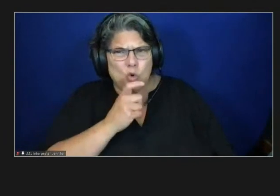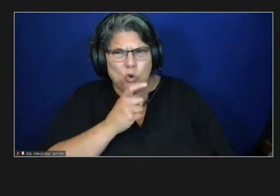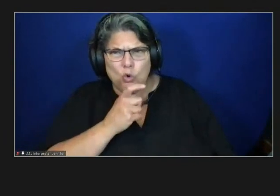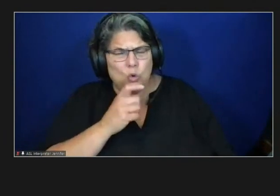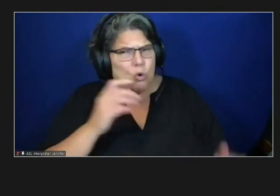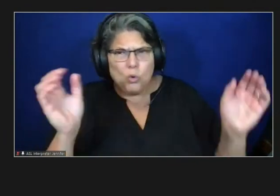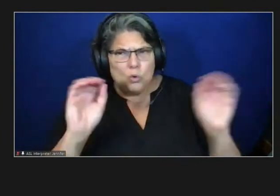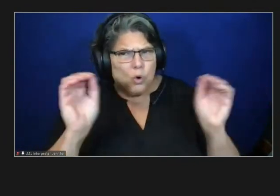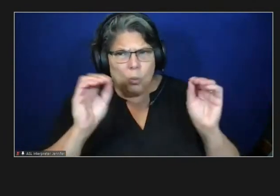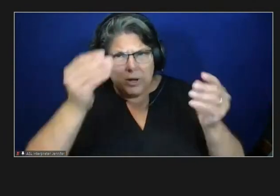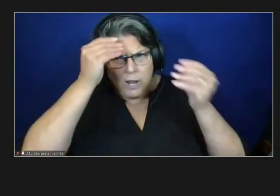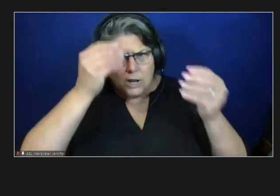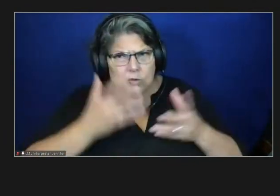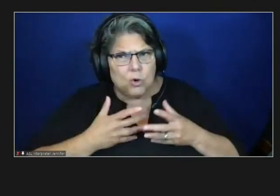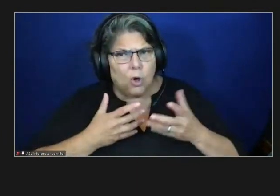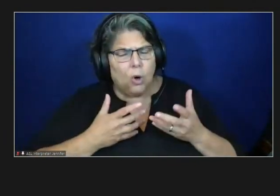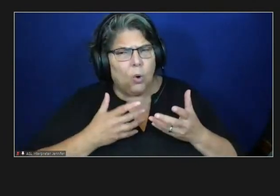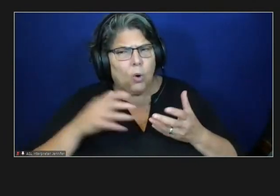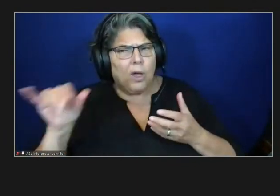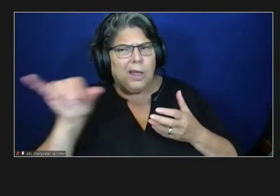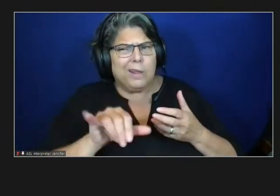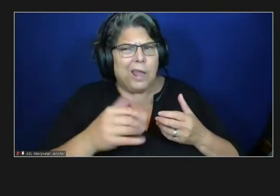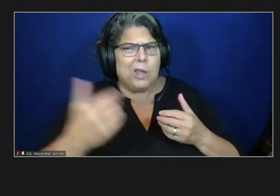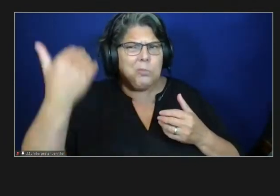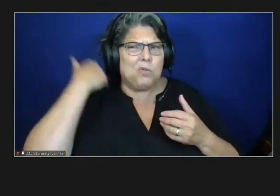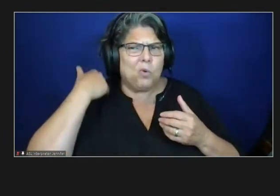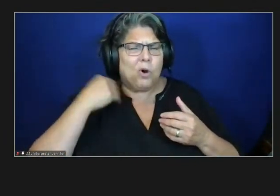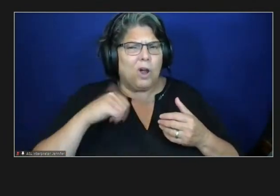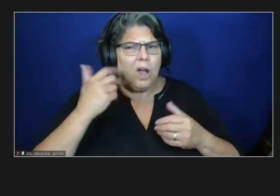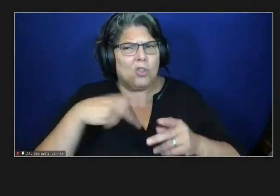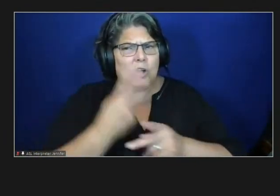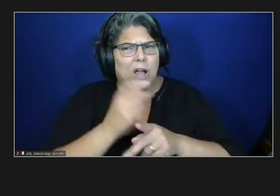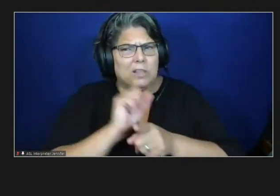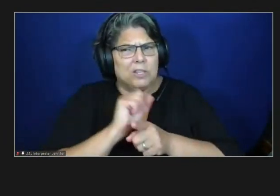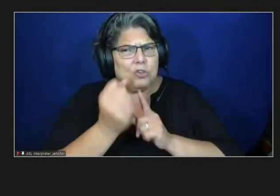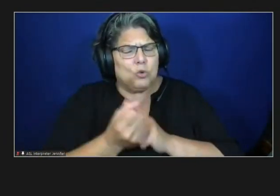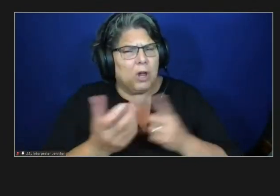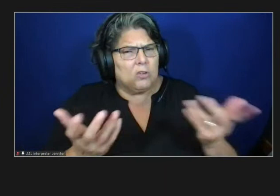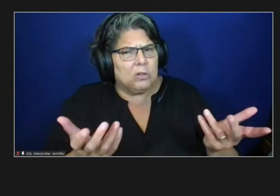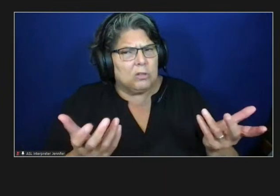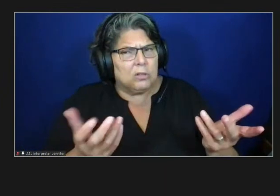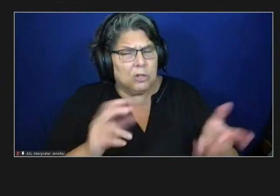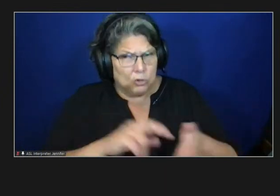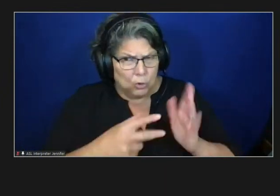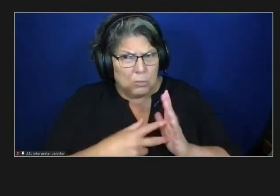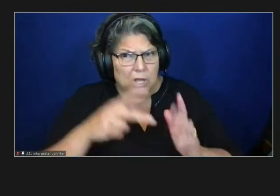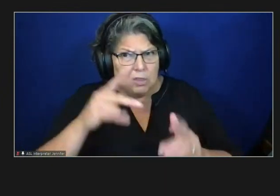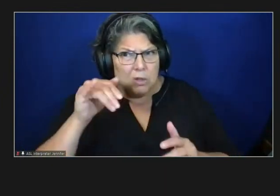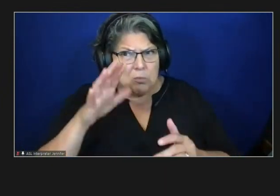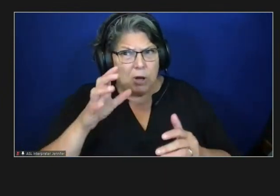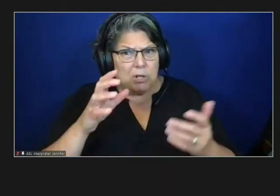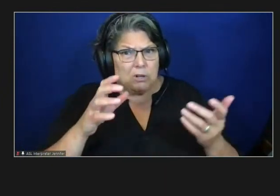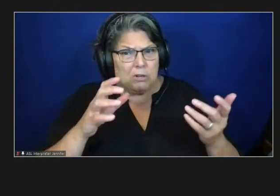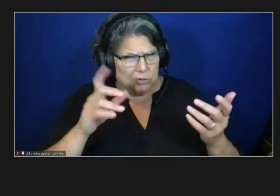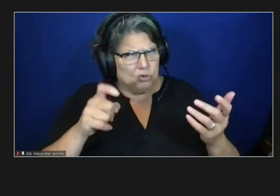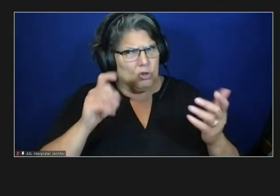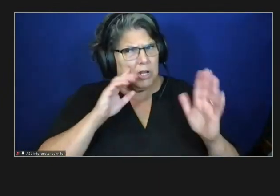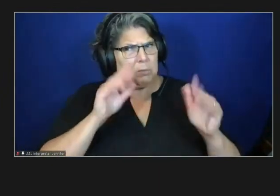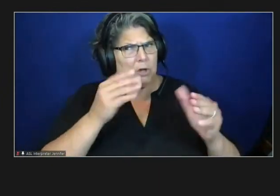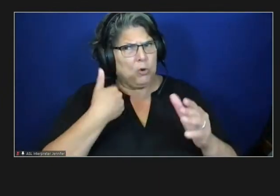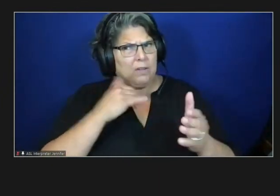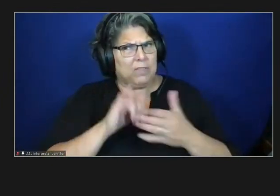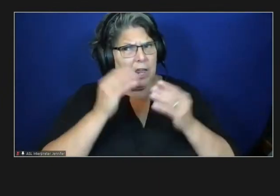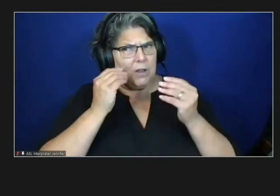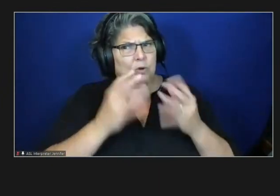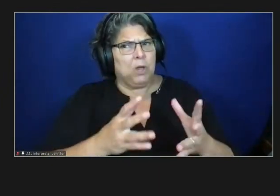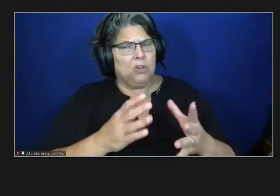the way that we have with the other types of situations that you've listed. So should the public expect to have that press release